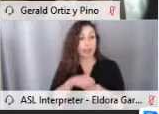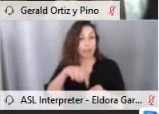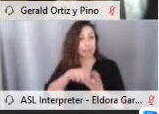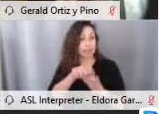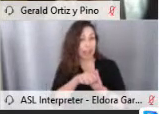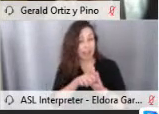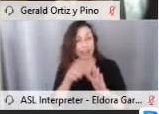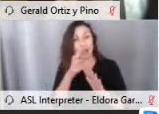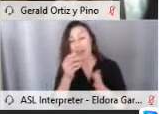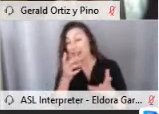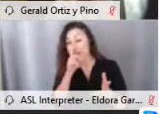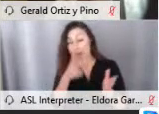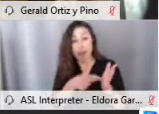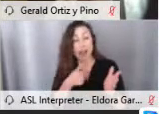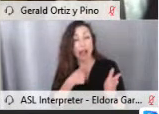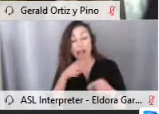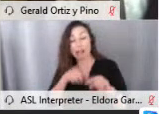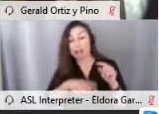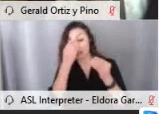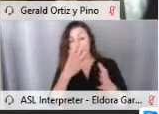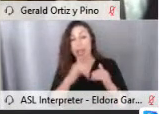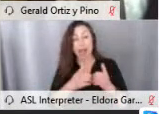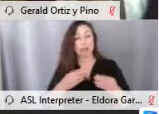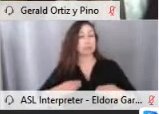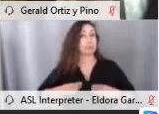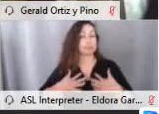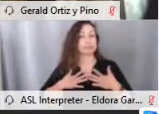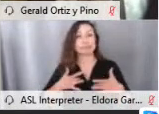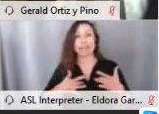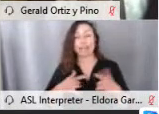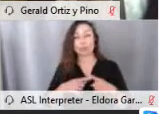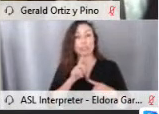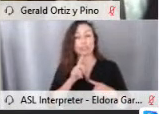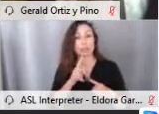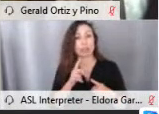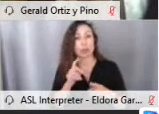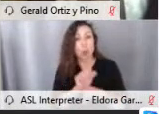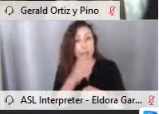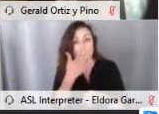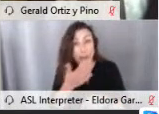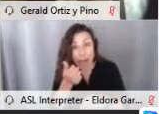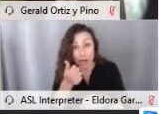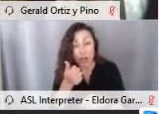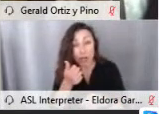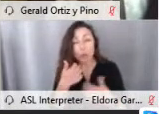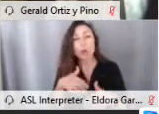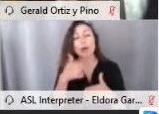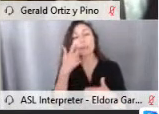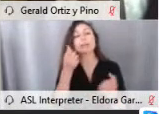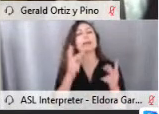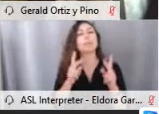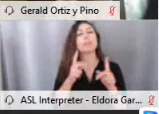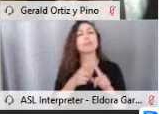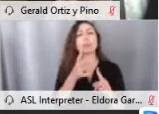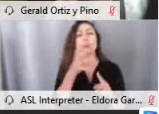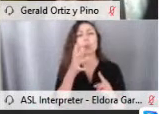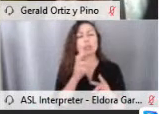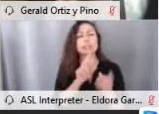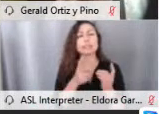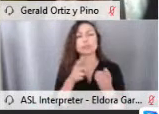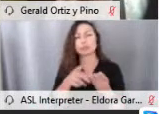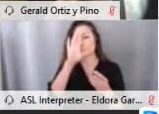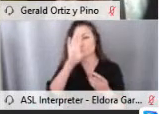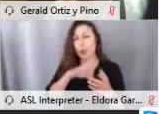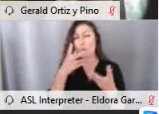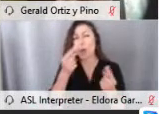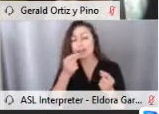And I just can't tell you how delighted I am to hear that it works better, because many of you come from rural districts where you know that the